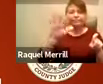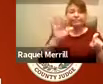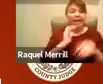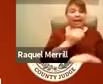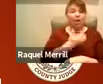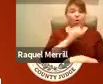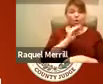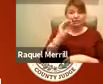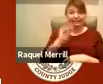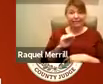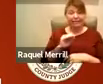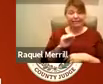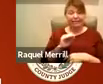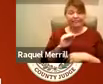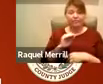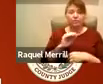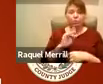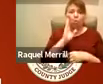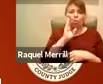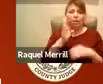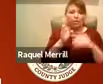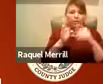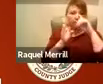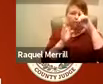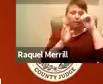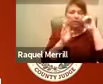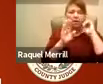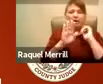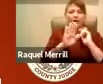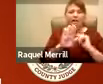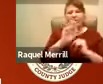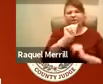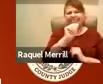there is going to be, like I said,